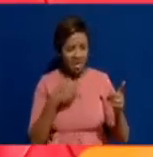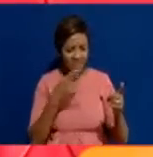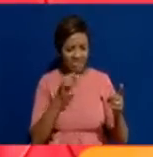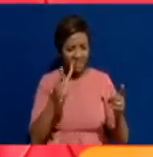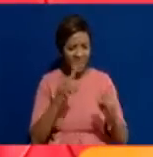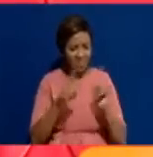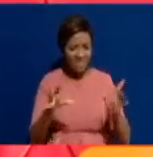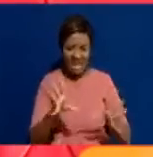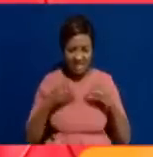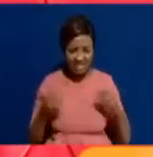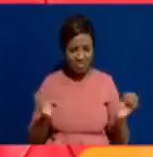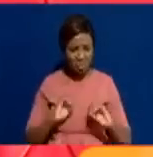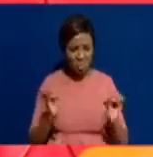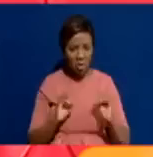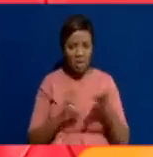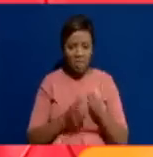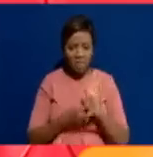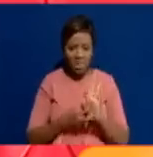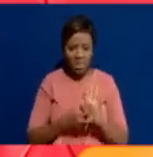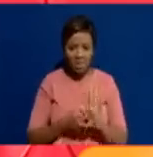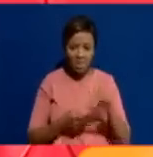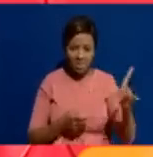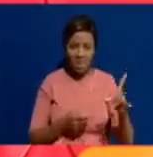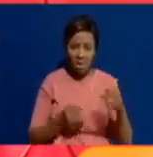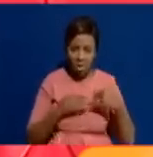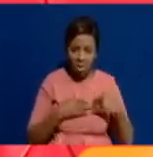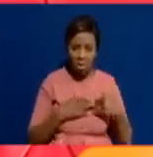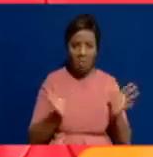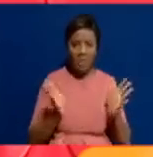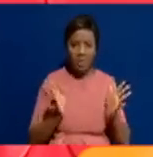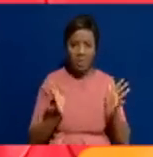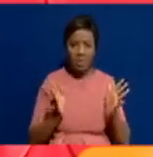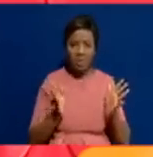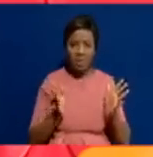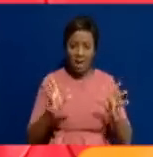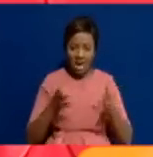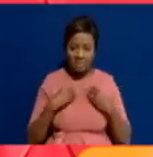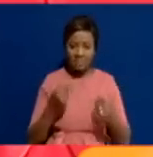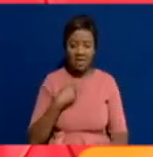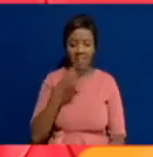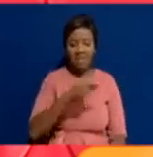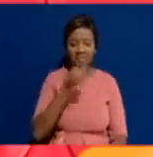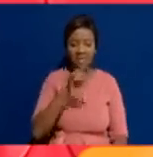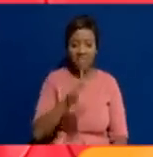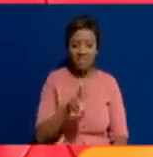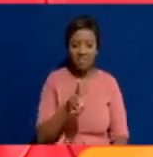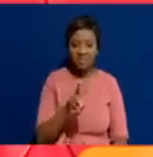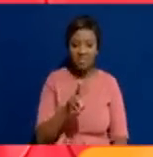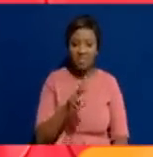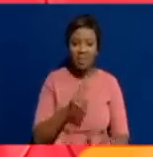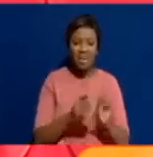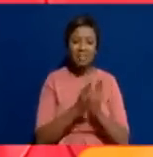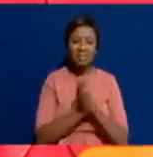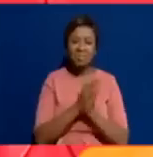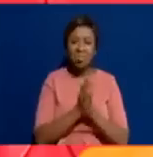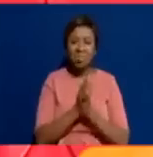accepted themselves is, this person came out, they're living publicly with their status, and they're creating sad content